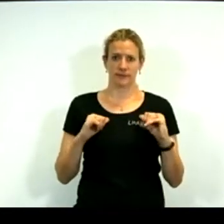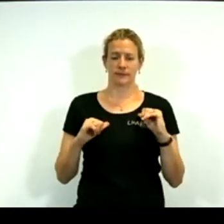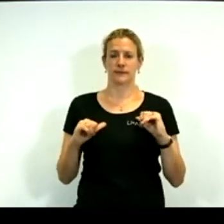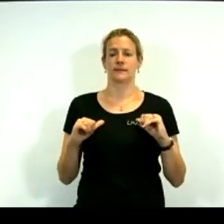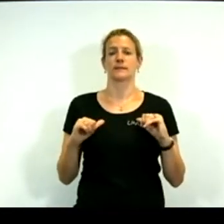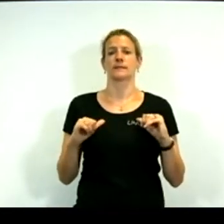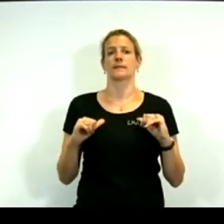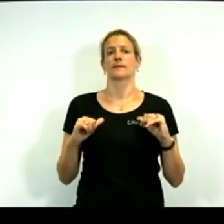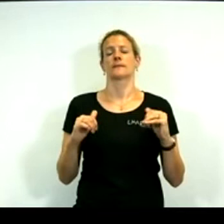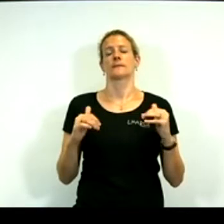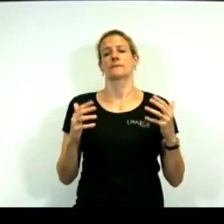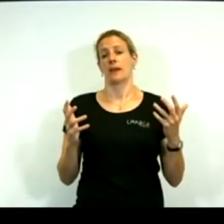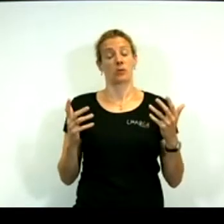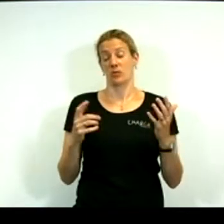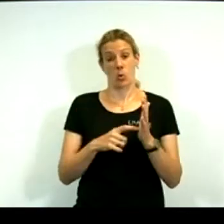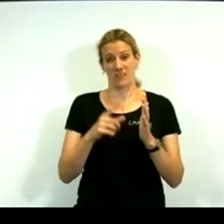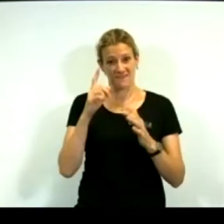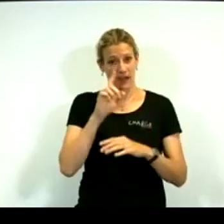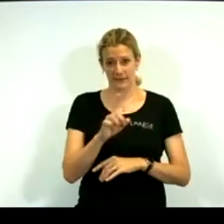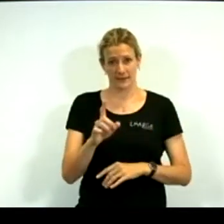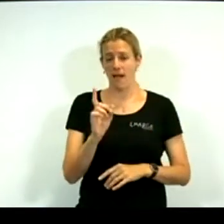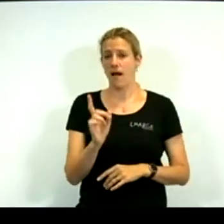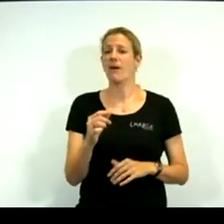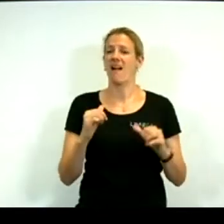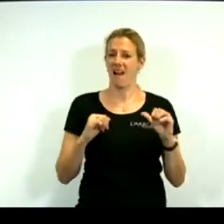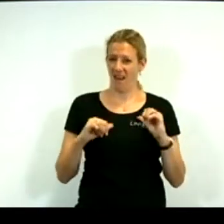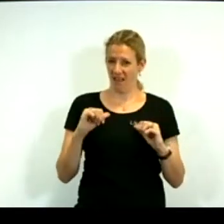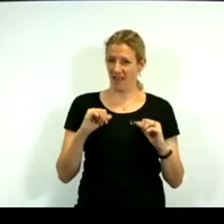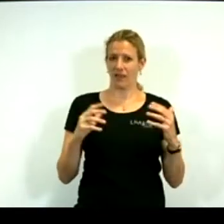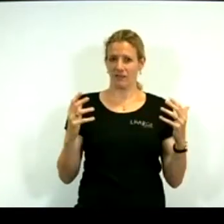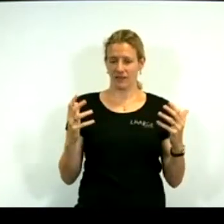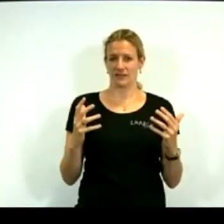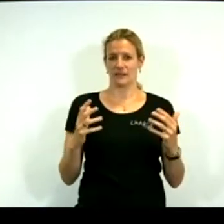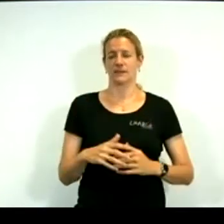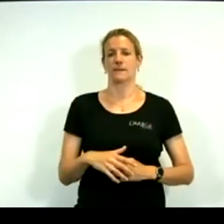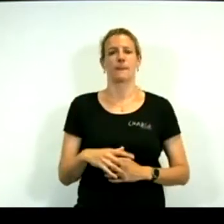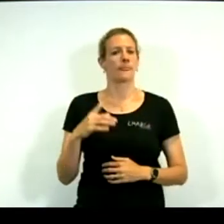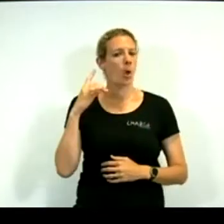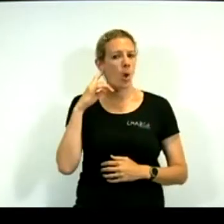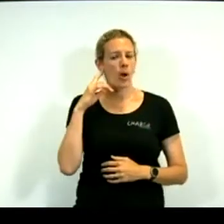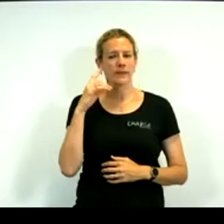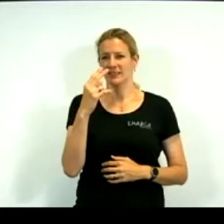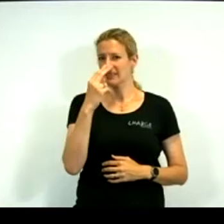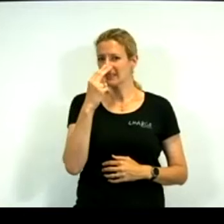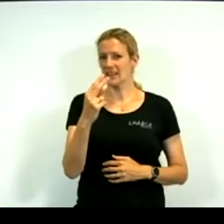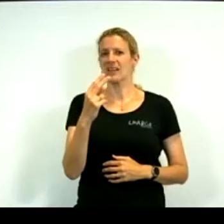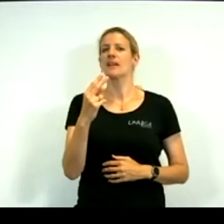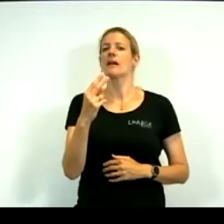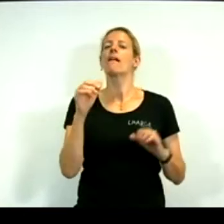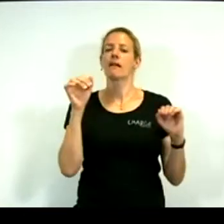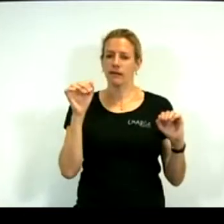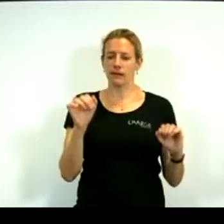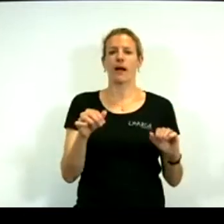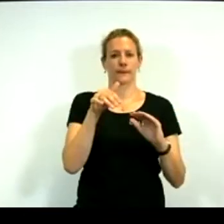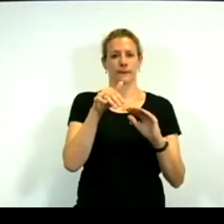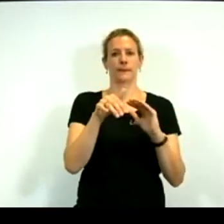and hearing can degenerate sometimes for some people with CHARGE.